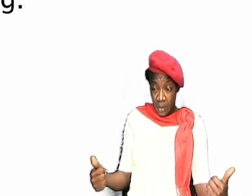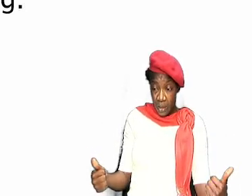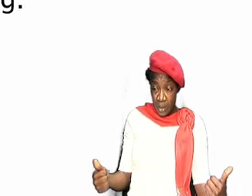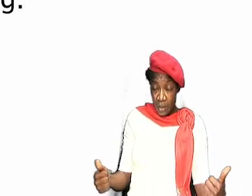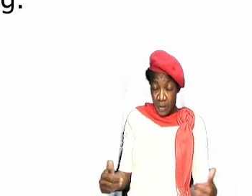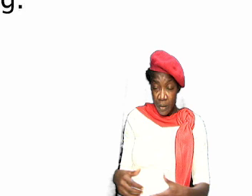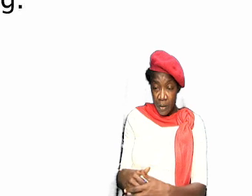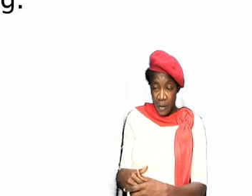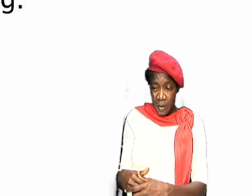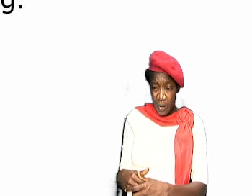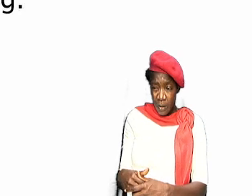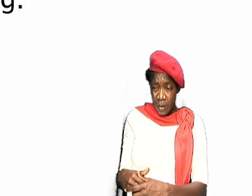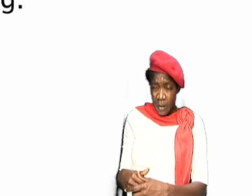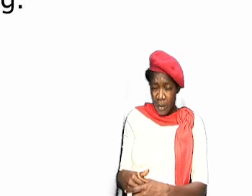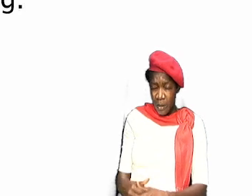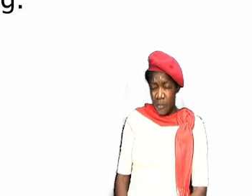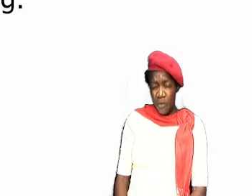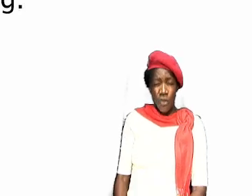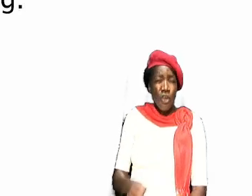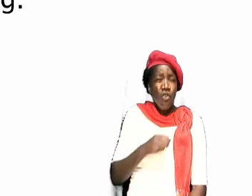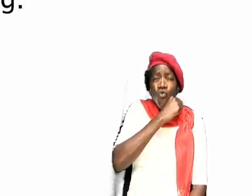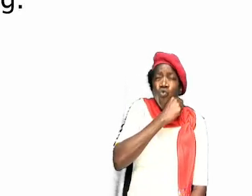So he was now dry